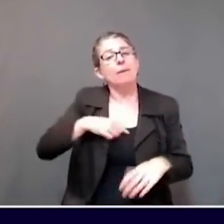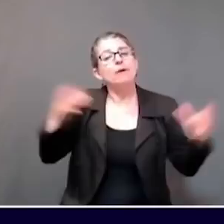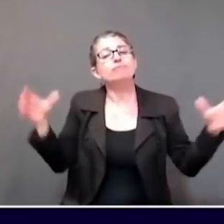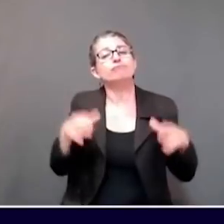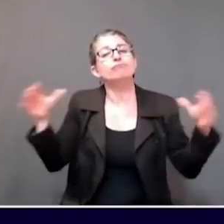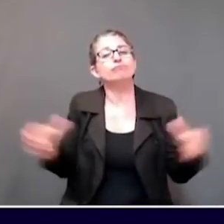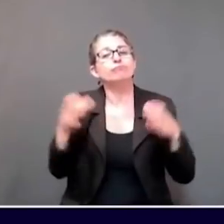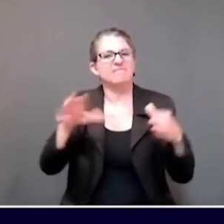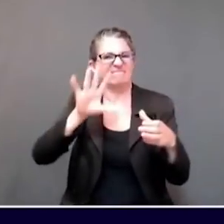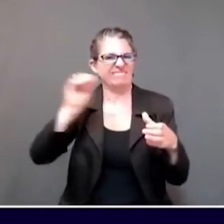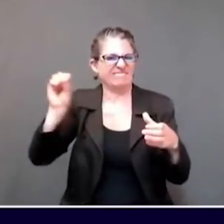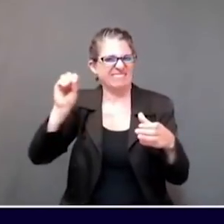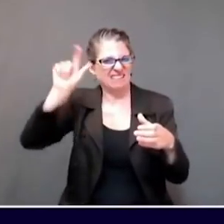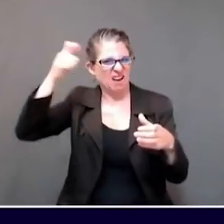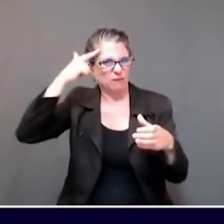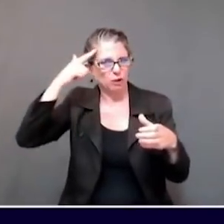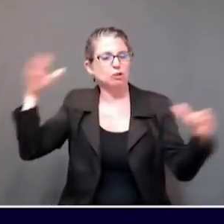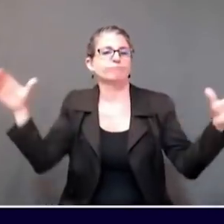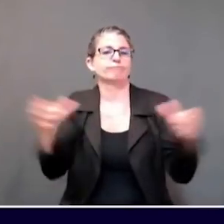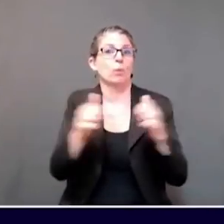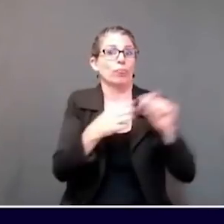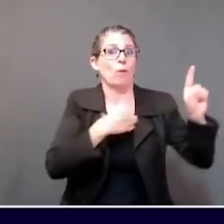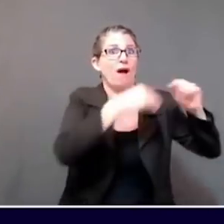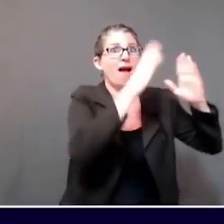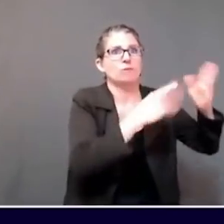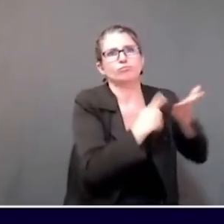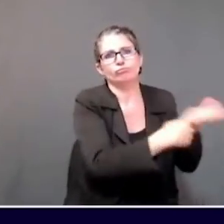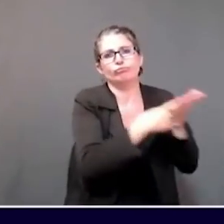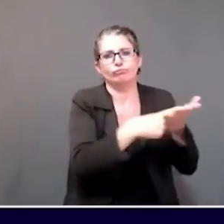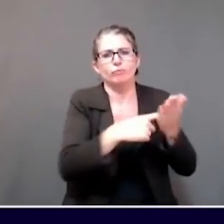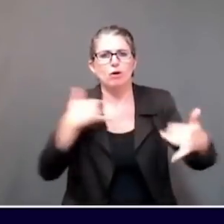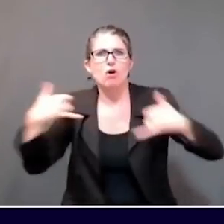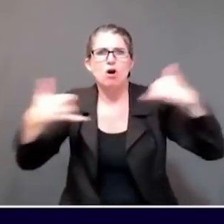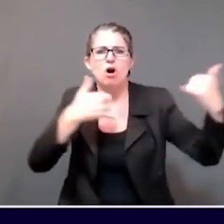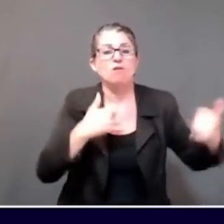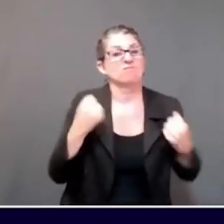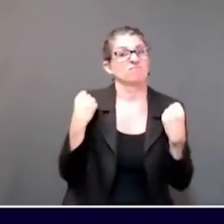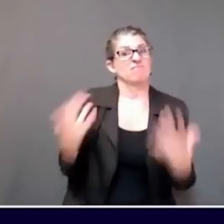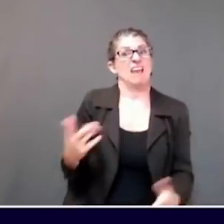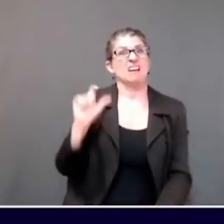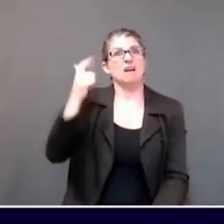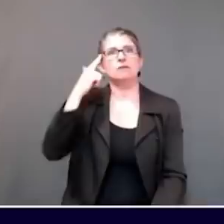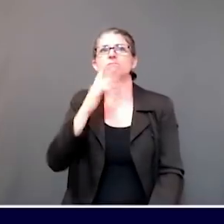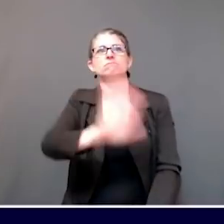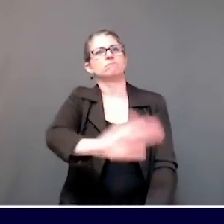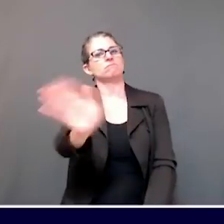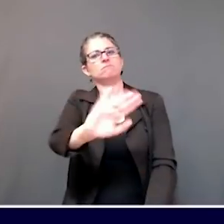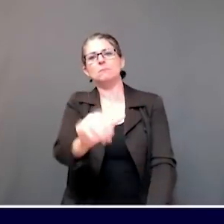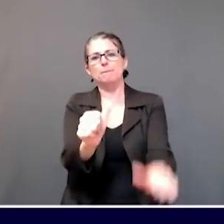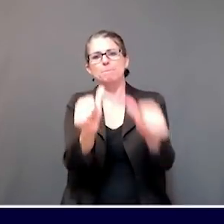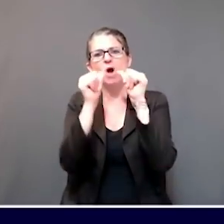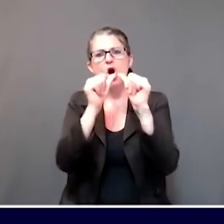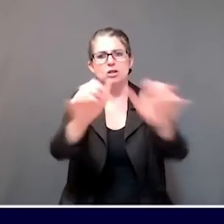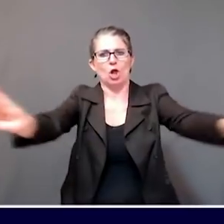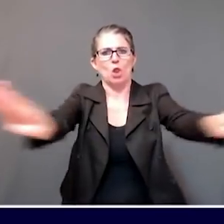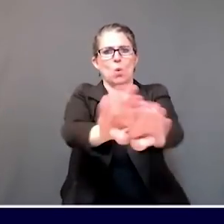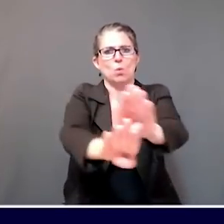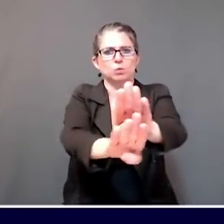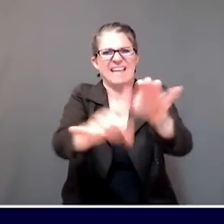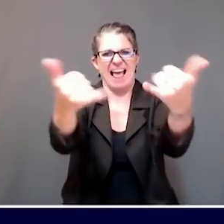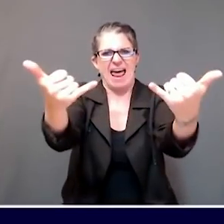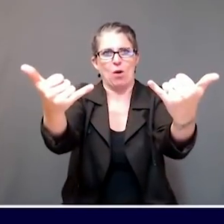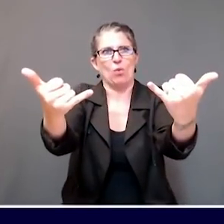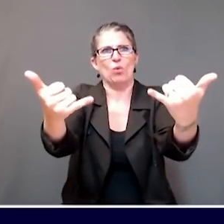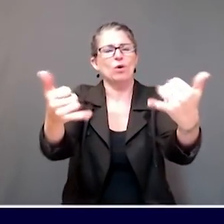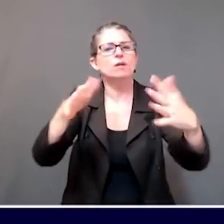didn't close bars early, didn't close them at all. Now they having to go back and close indoor dining, indoor activities